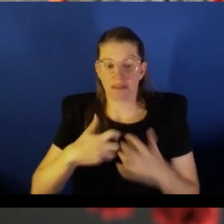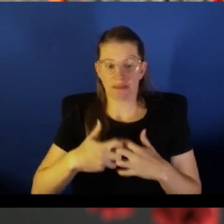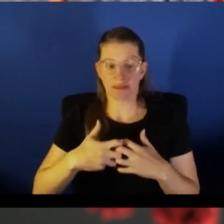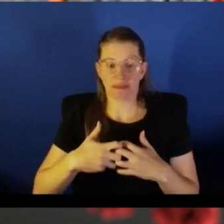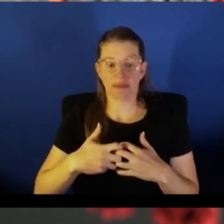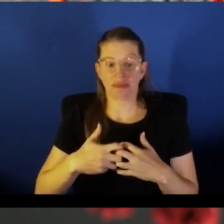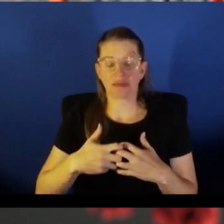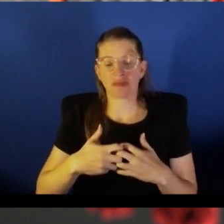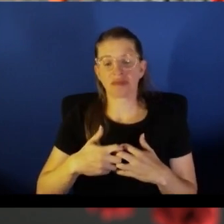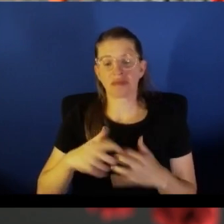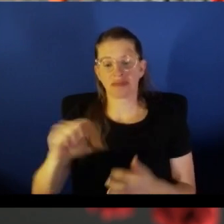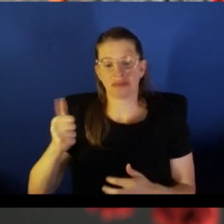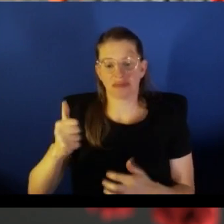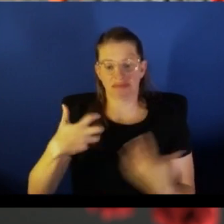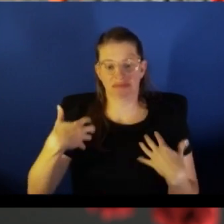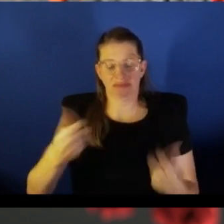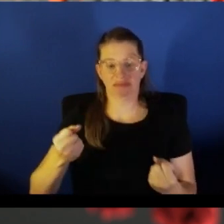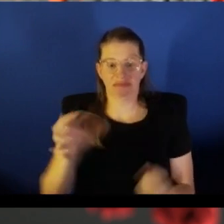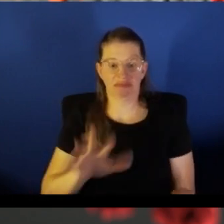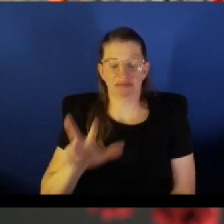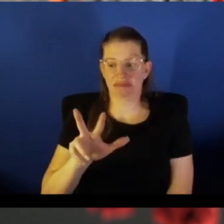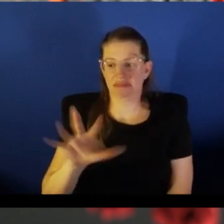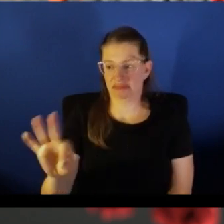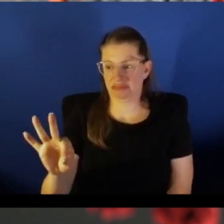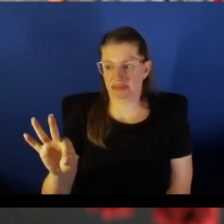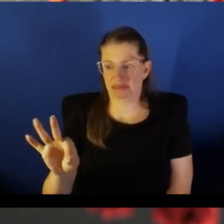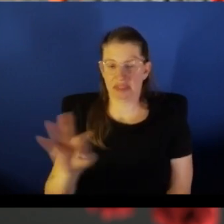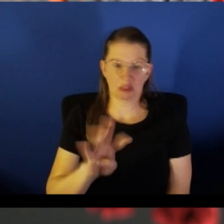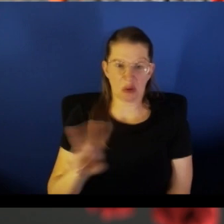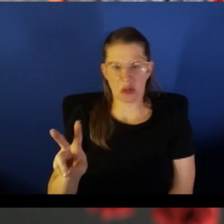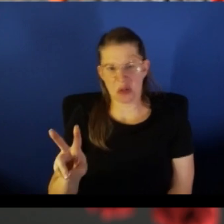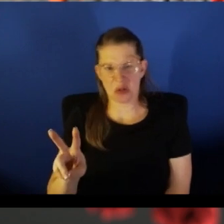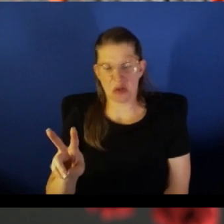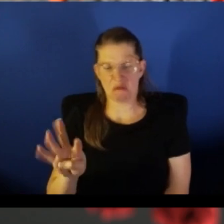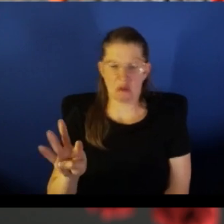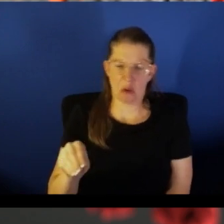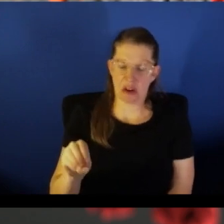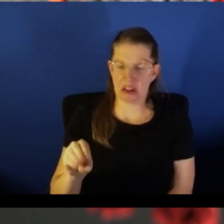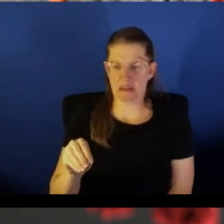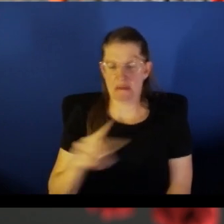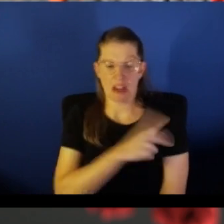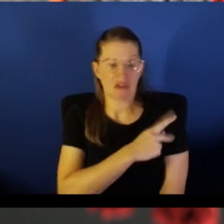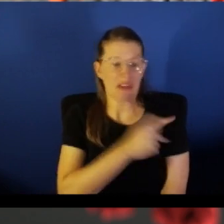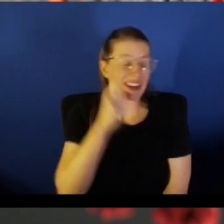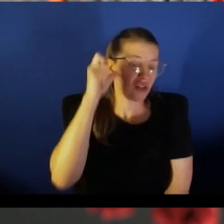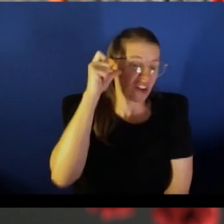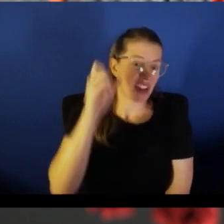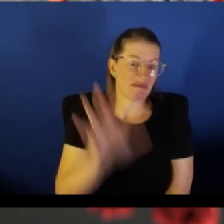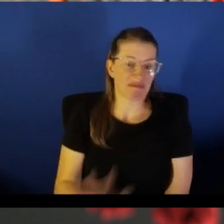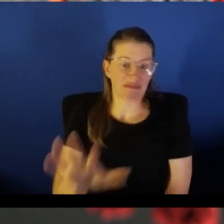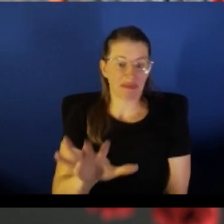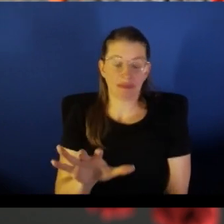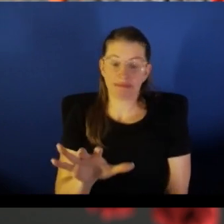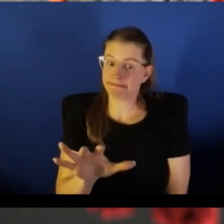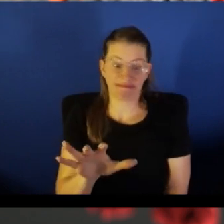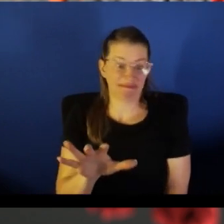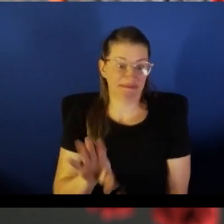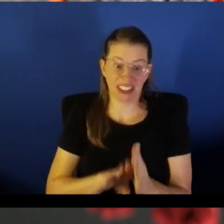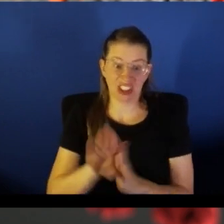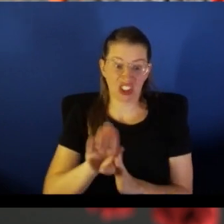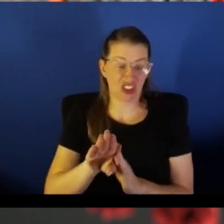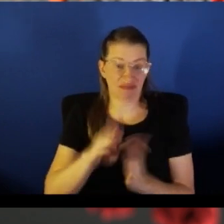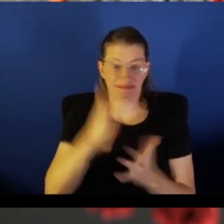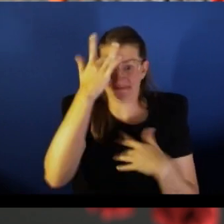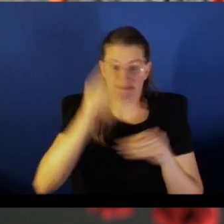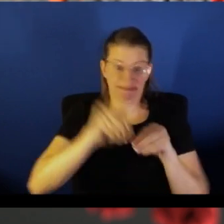puts us about 39. I think we had about 40 or 42 patients yesterday, as I recall. So yeah, we're in the surge, just as